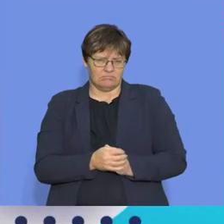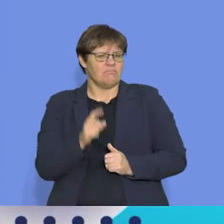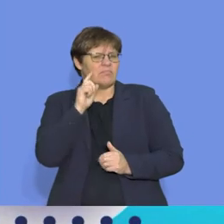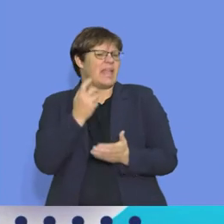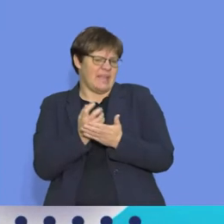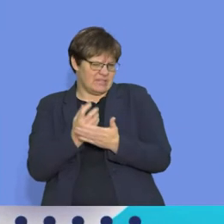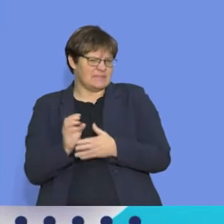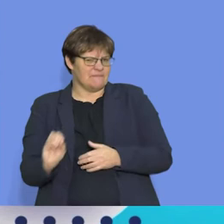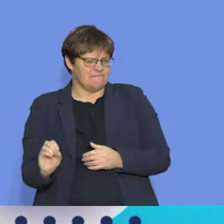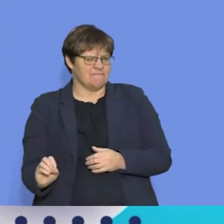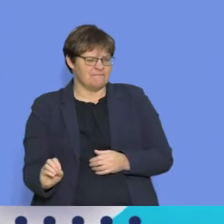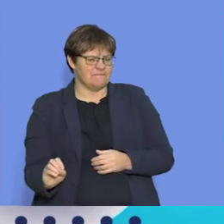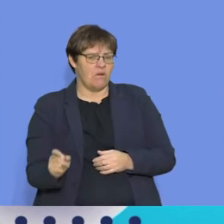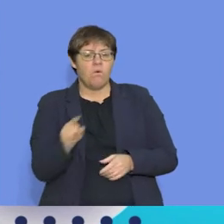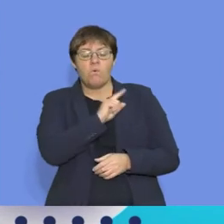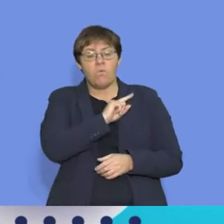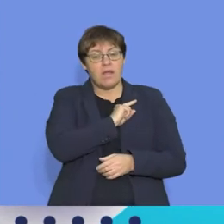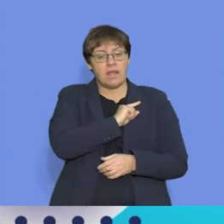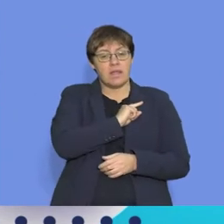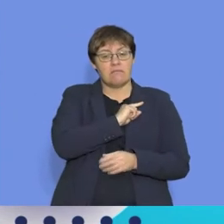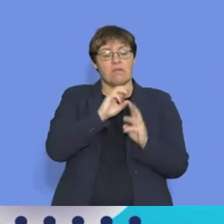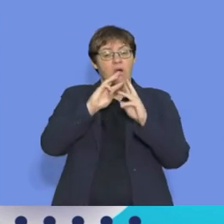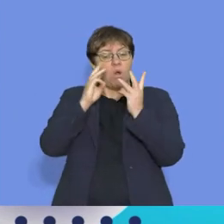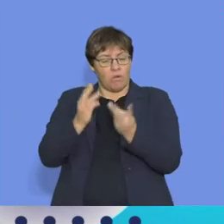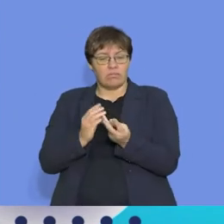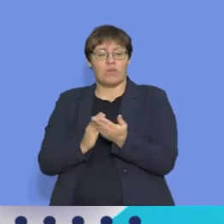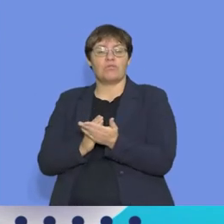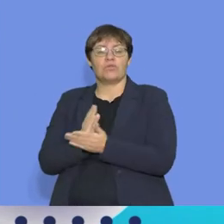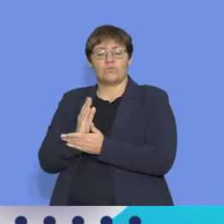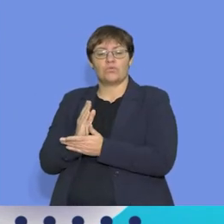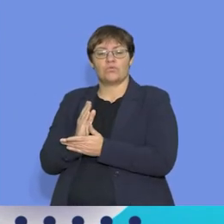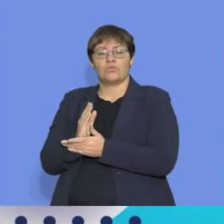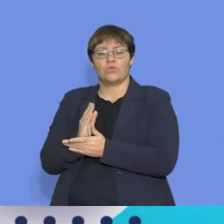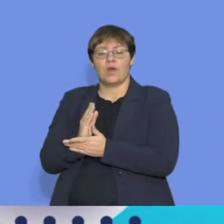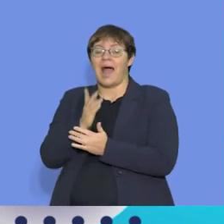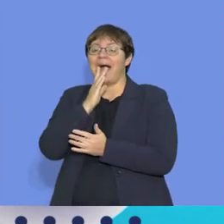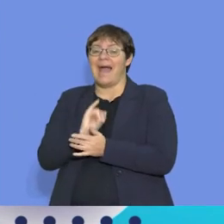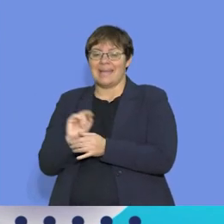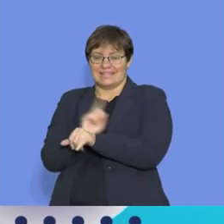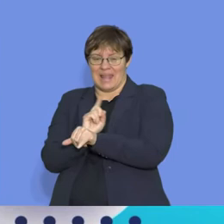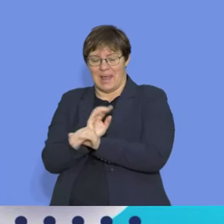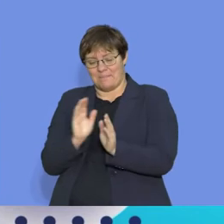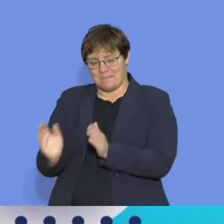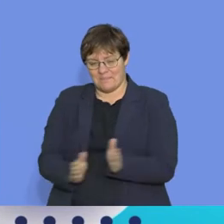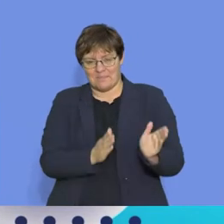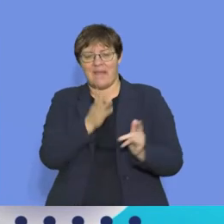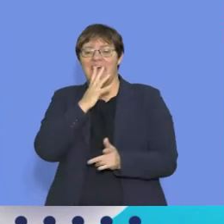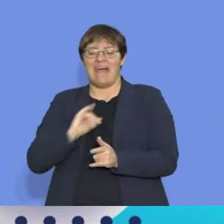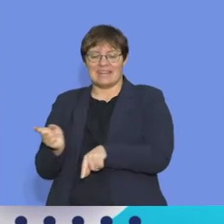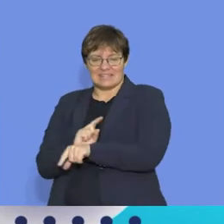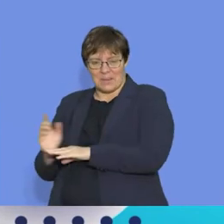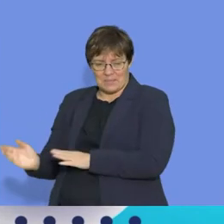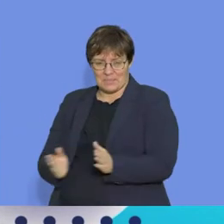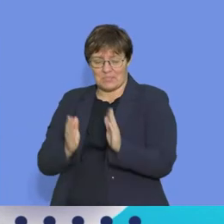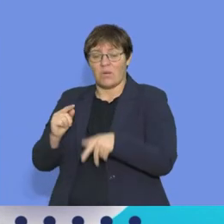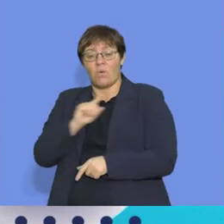there is also a bit of evidence for this, because we do know that the Earth did go through several ice ages. And they